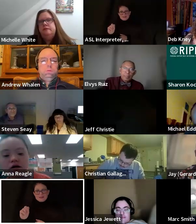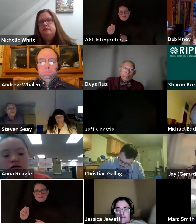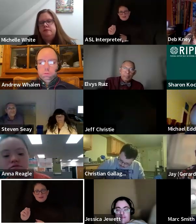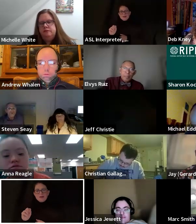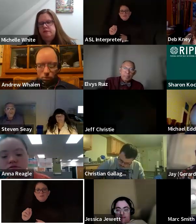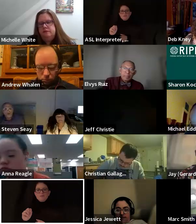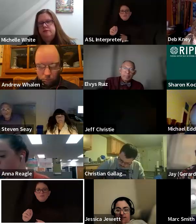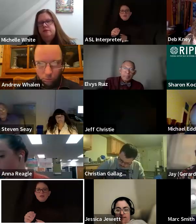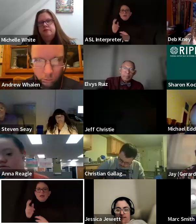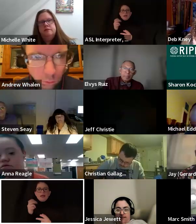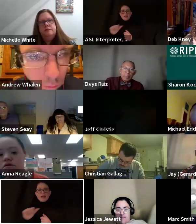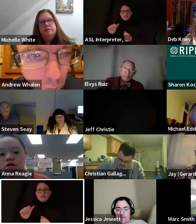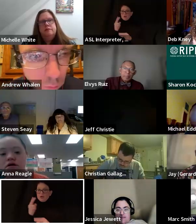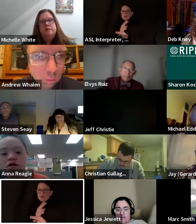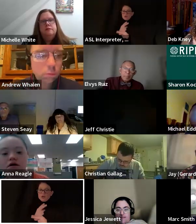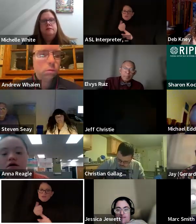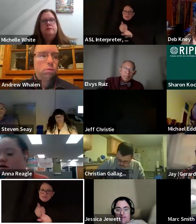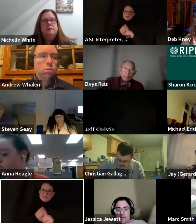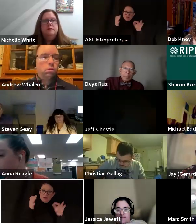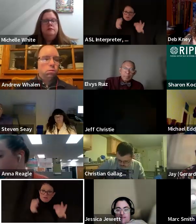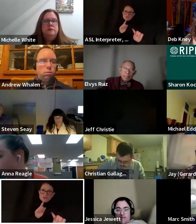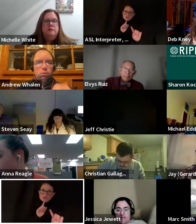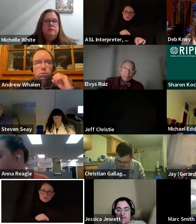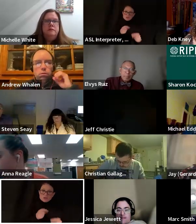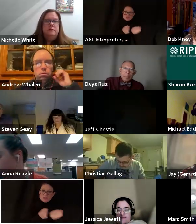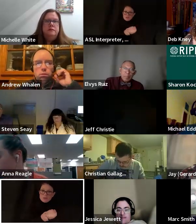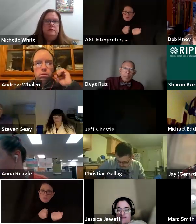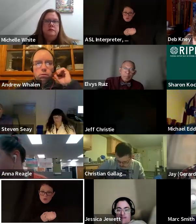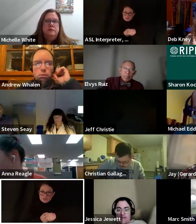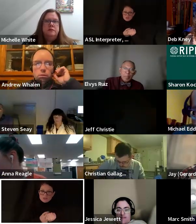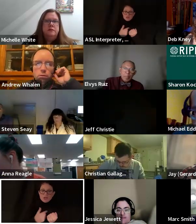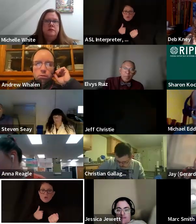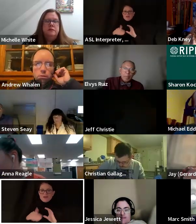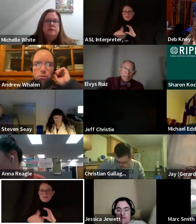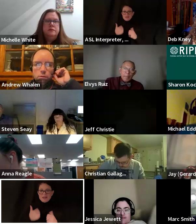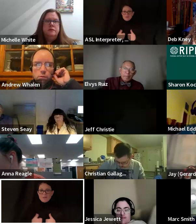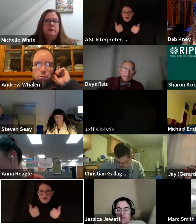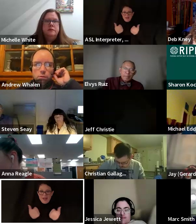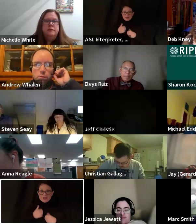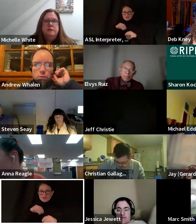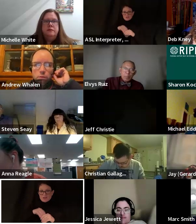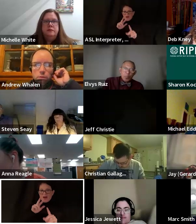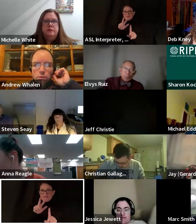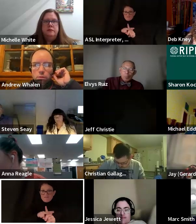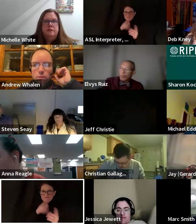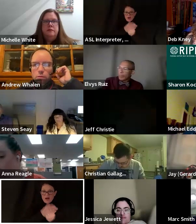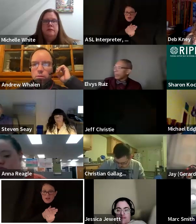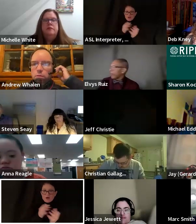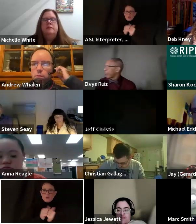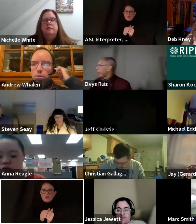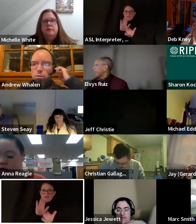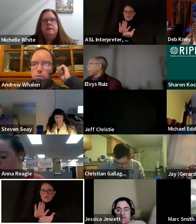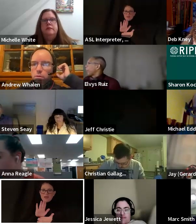Everyone who uses self-directed supports who had an email address on file with their fiscal